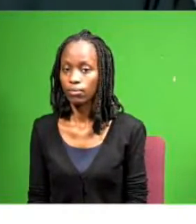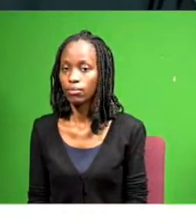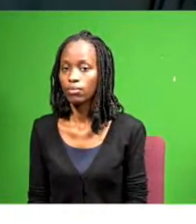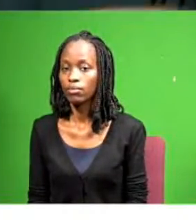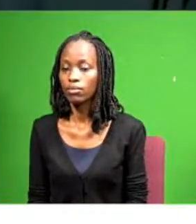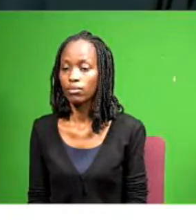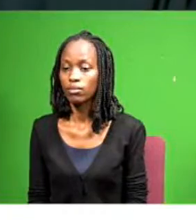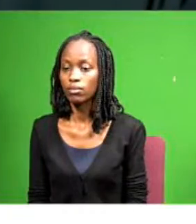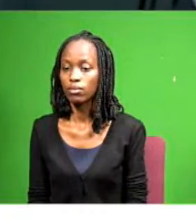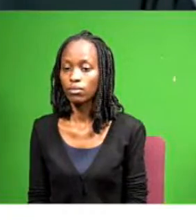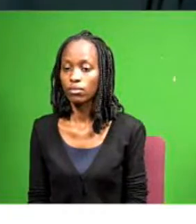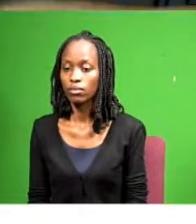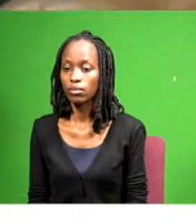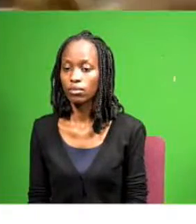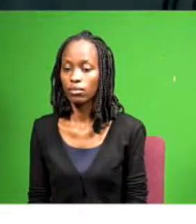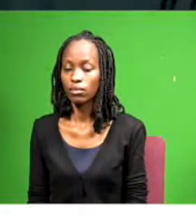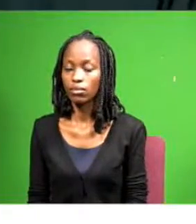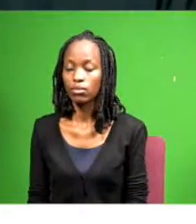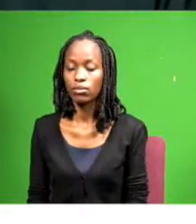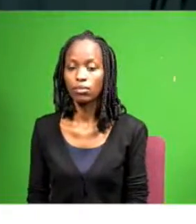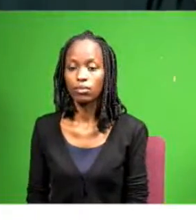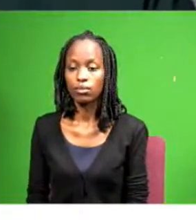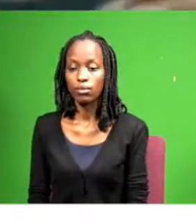Can we get some assistance?